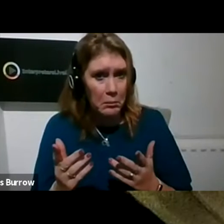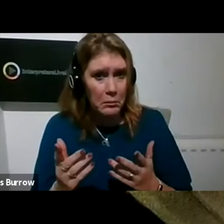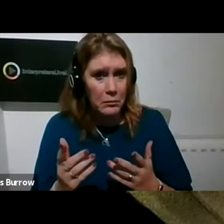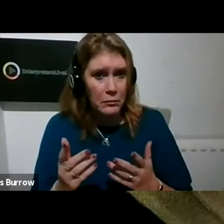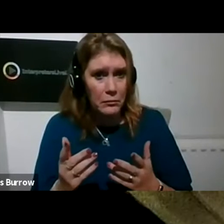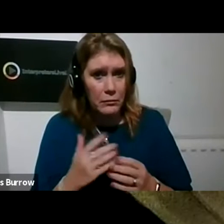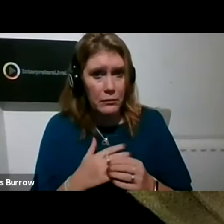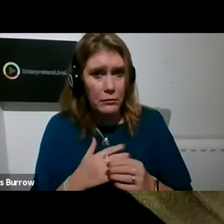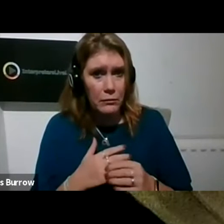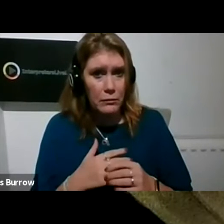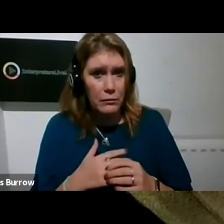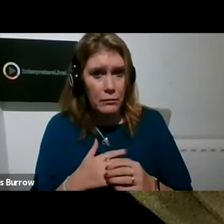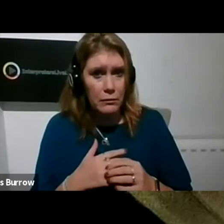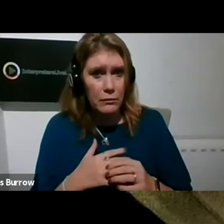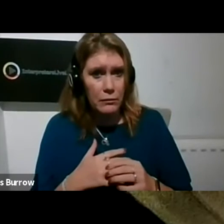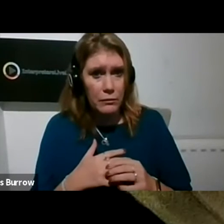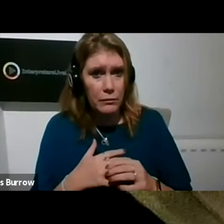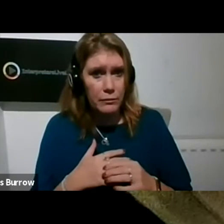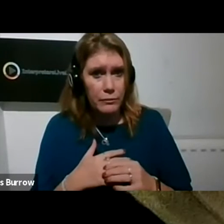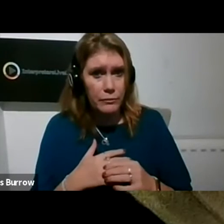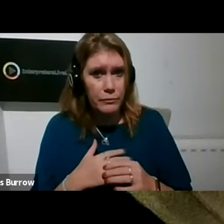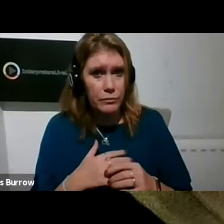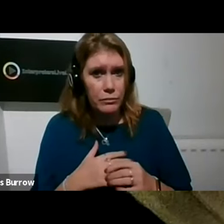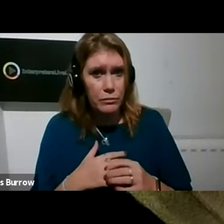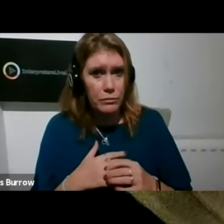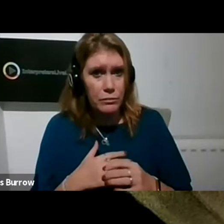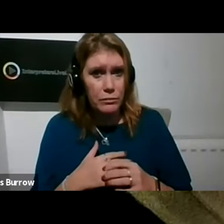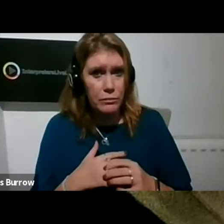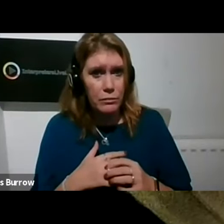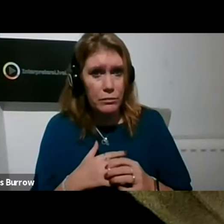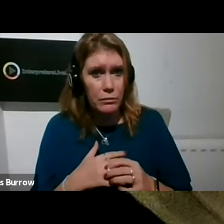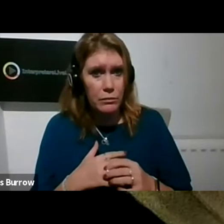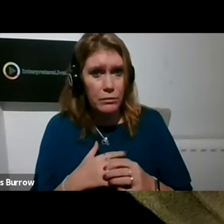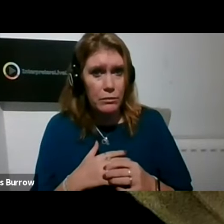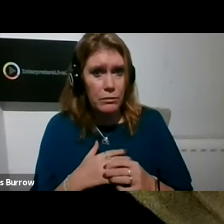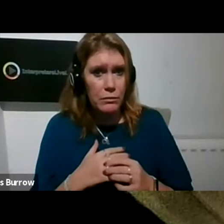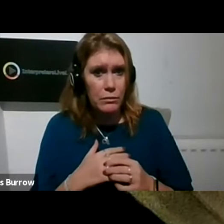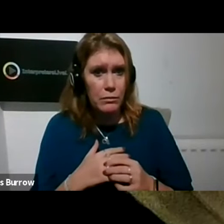Sorry, what? No, I don't know Clarence.